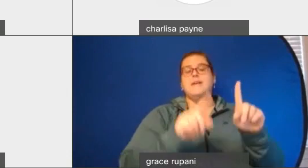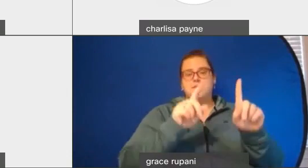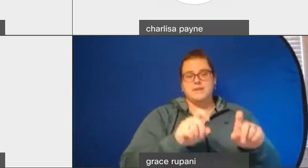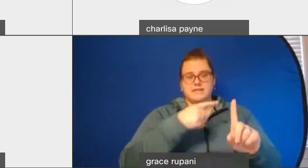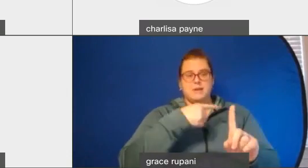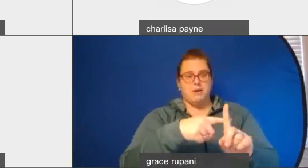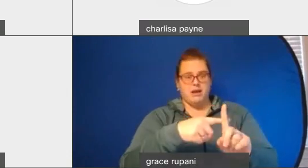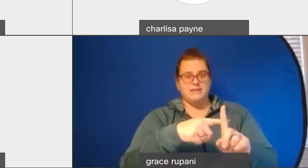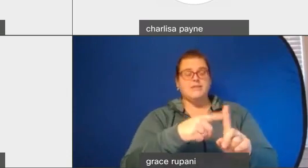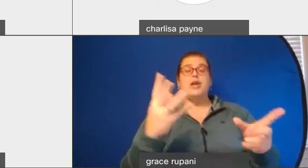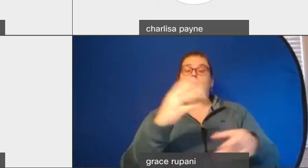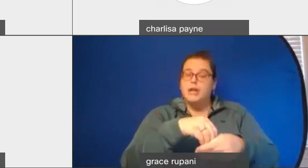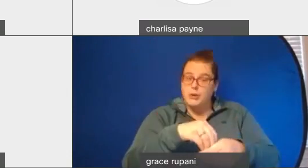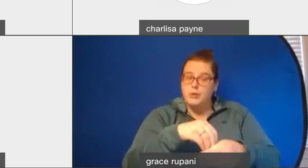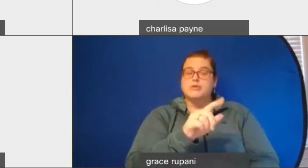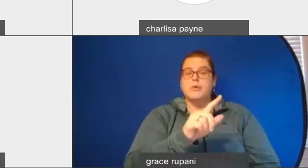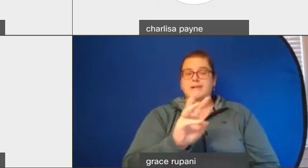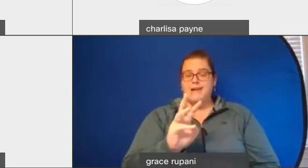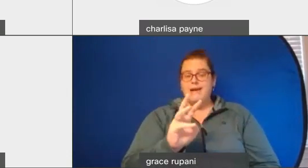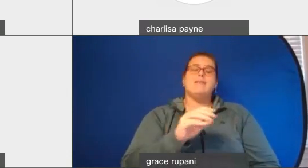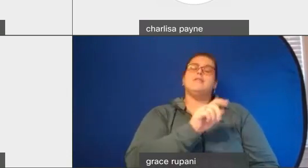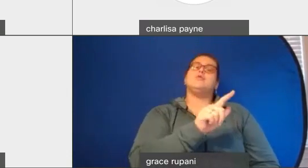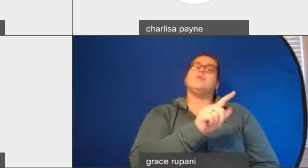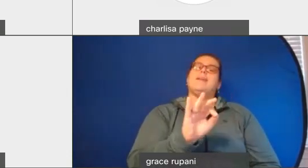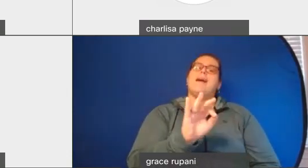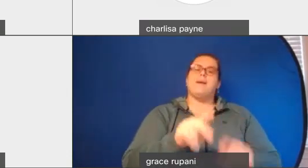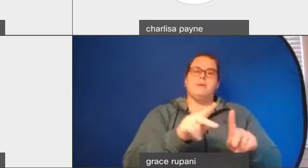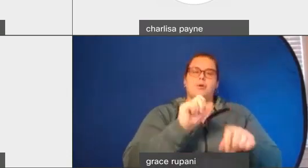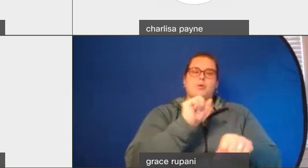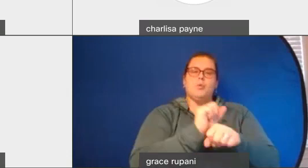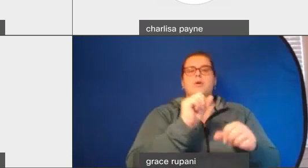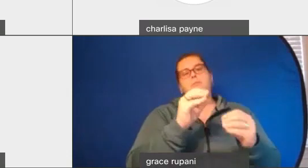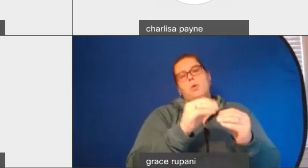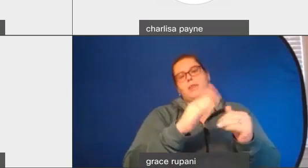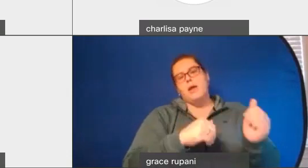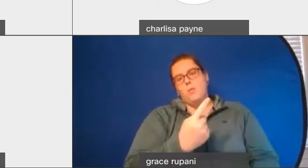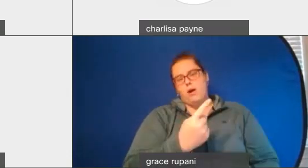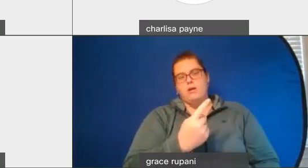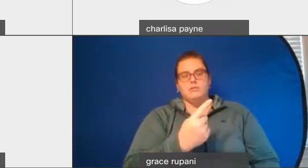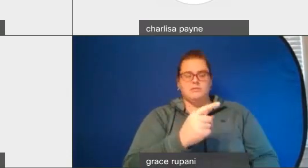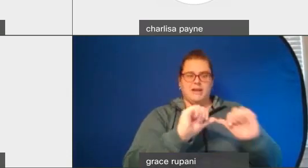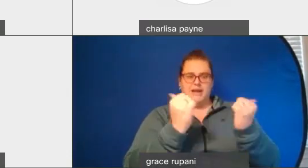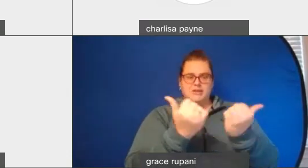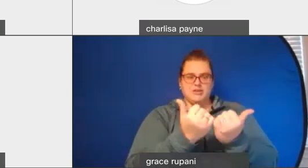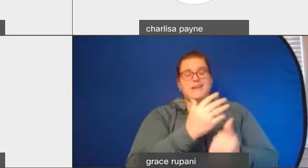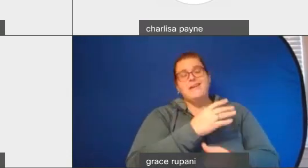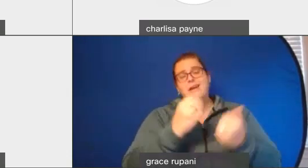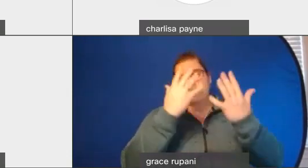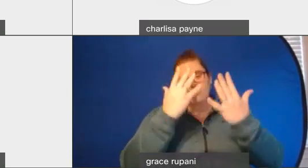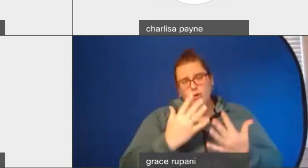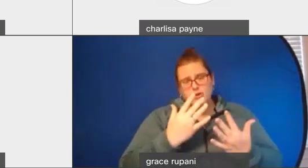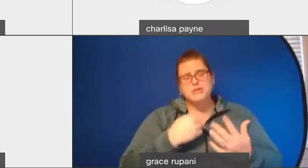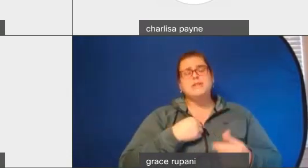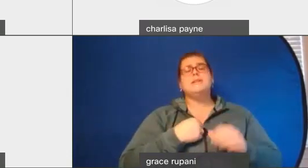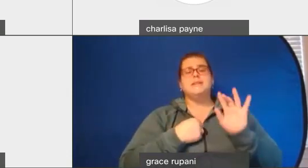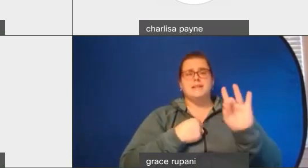people who work at more than one provider agency. And unfortunately, we have lost 8 provider staff